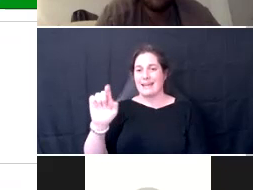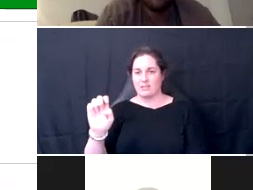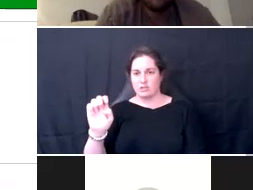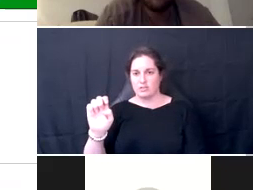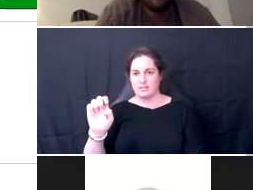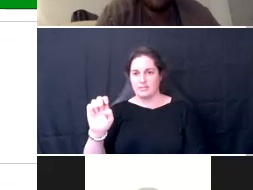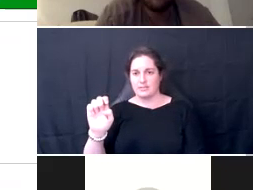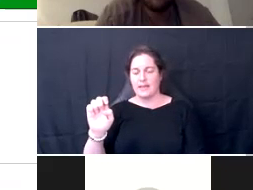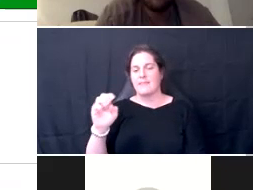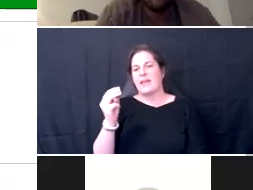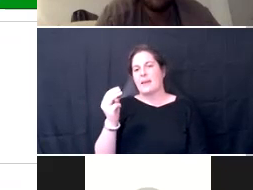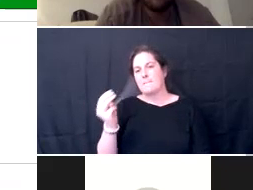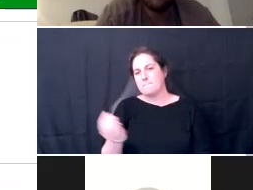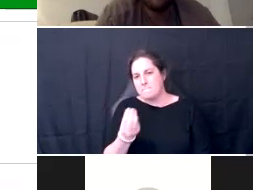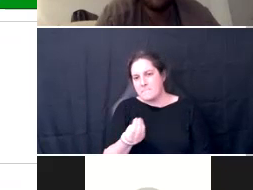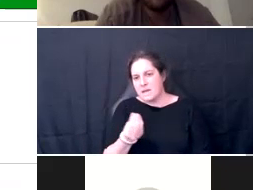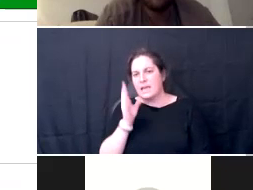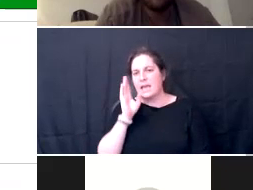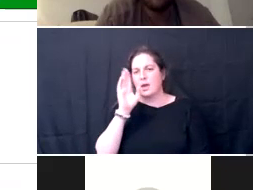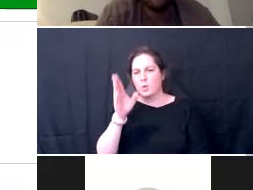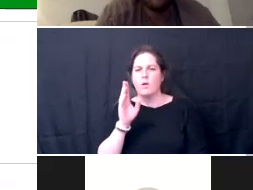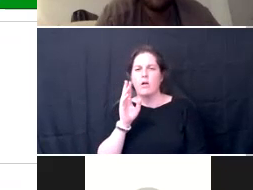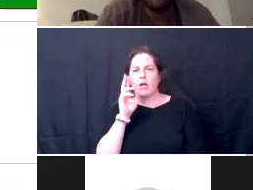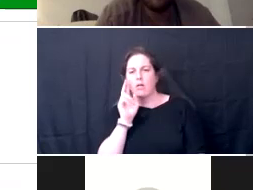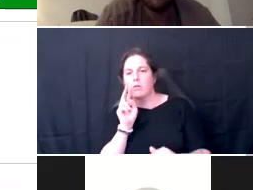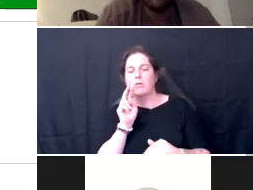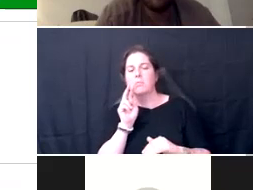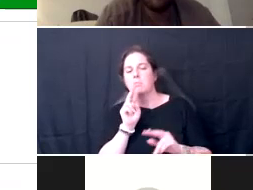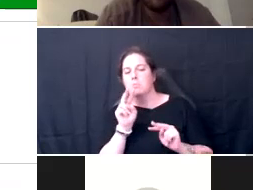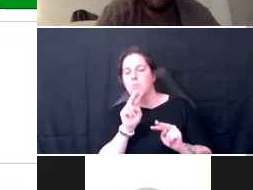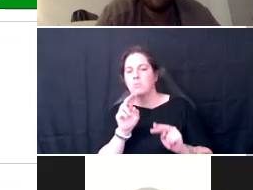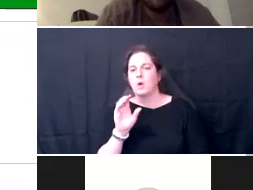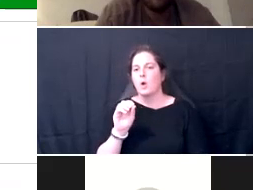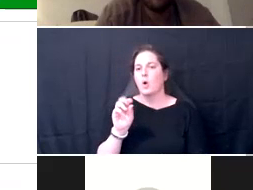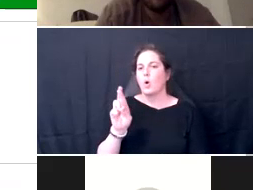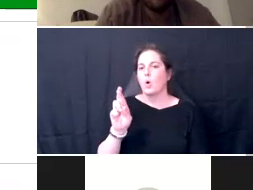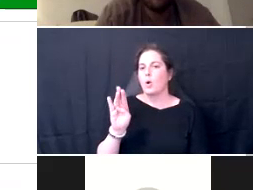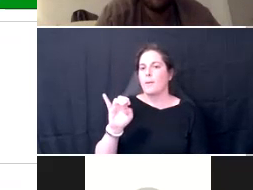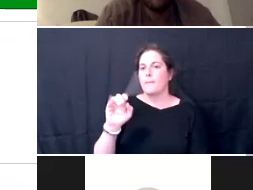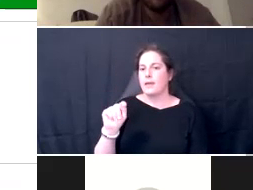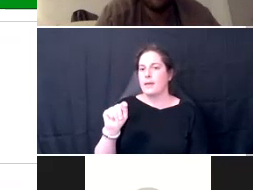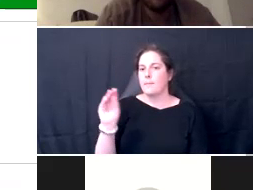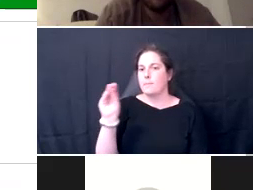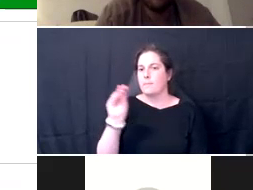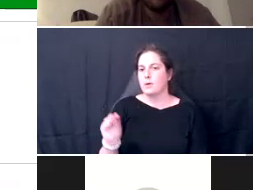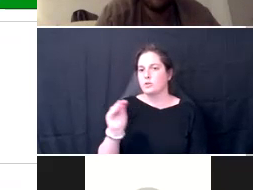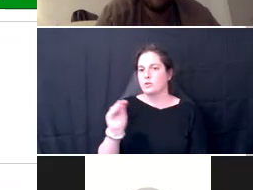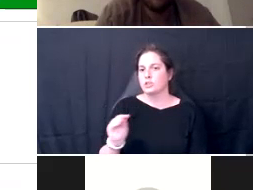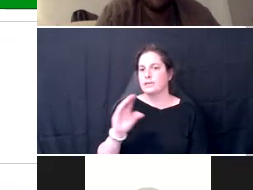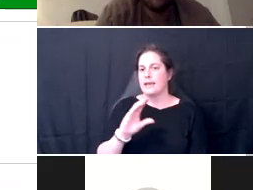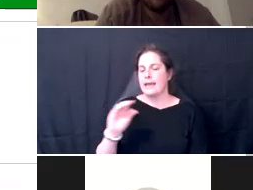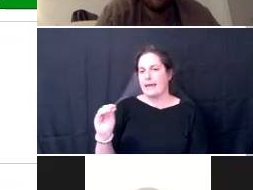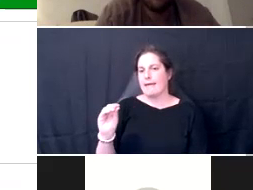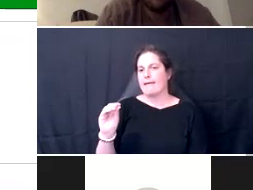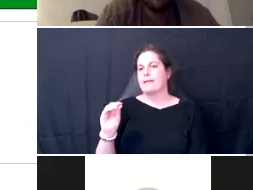motion by looking at orbit motion and uniform circular motion. But today, I'll